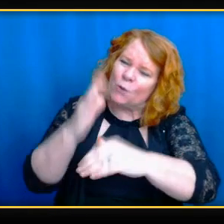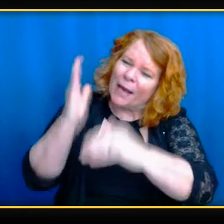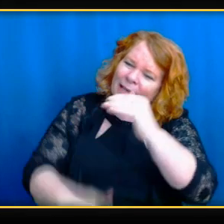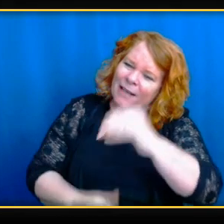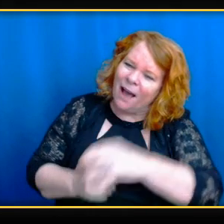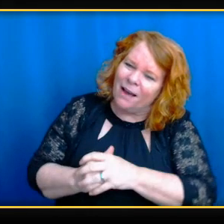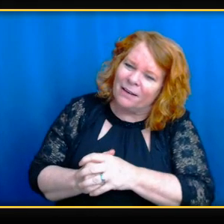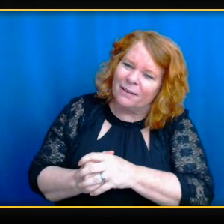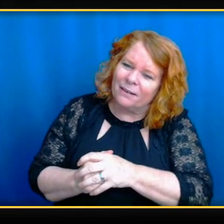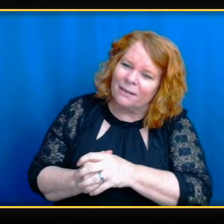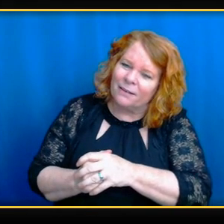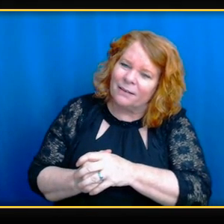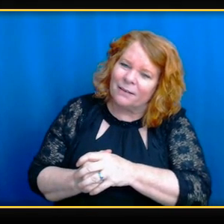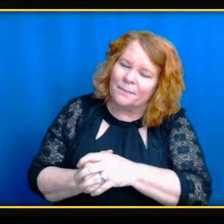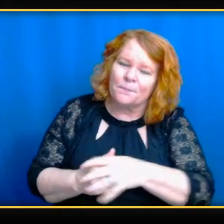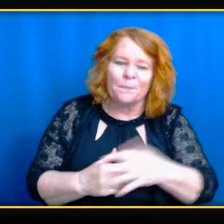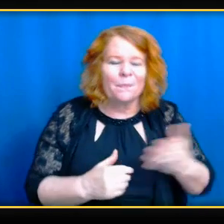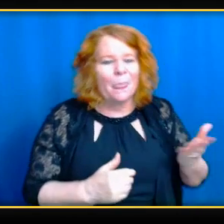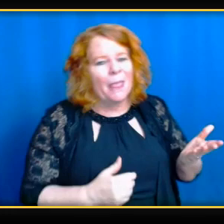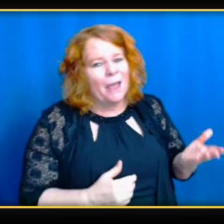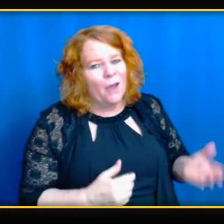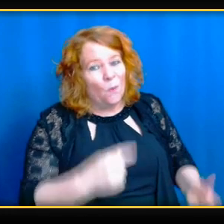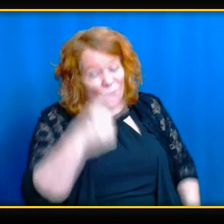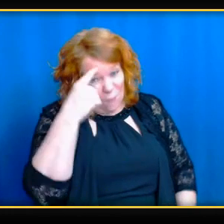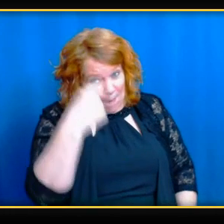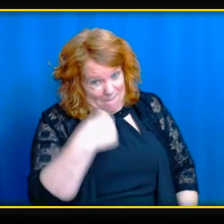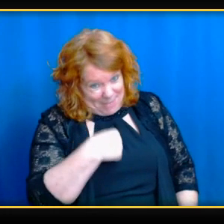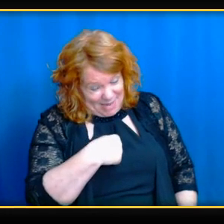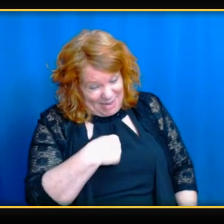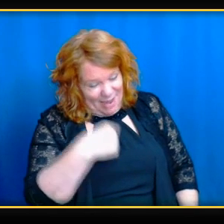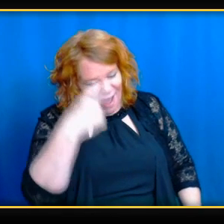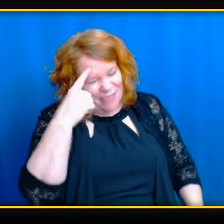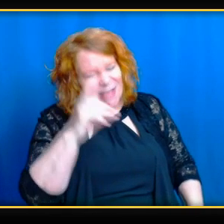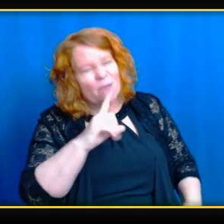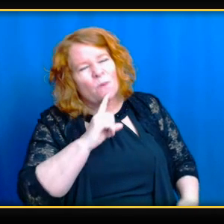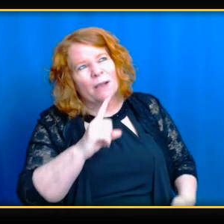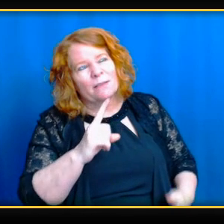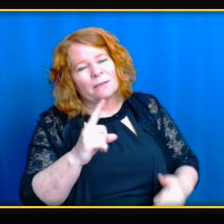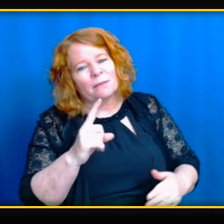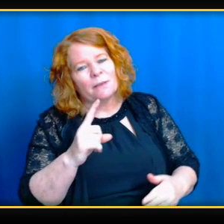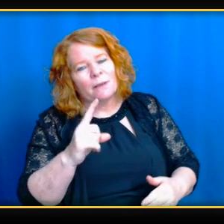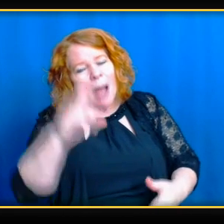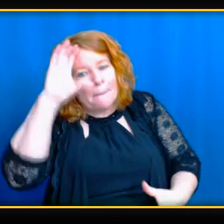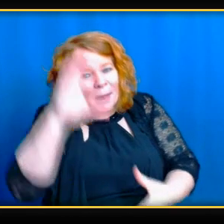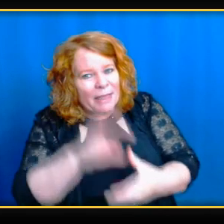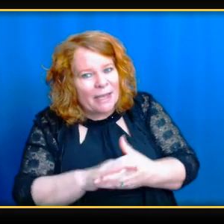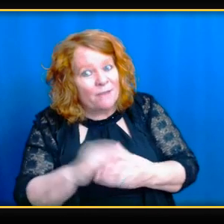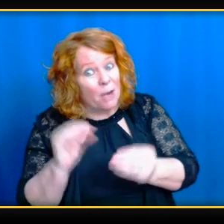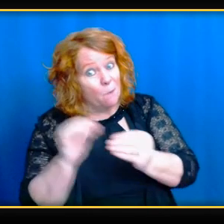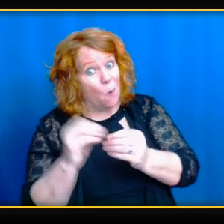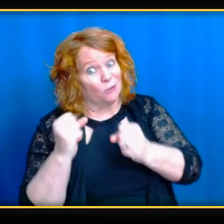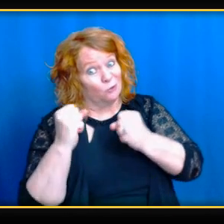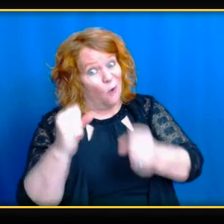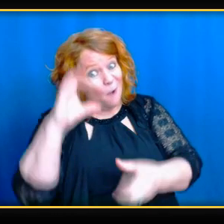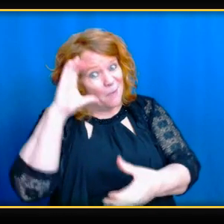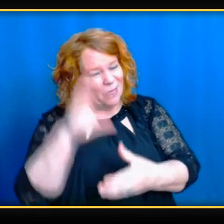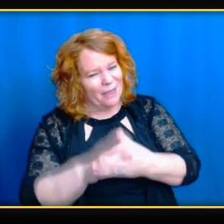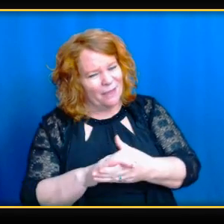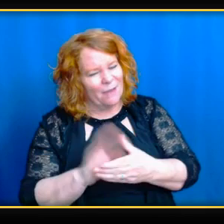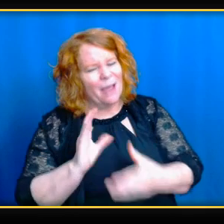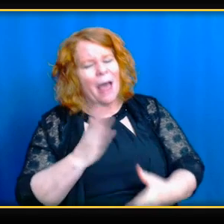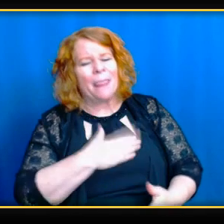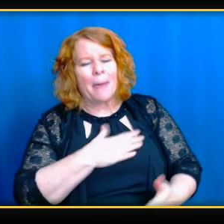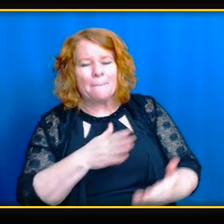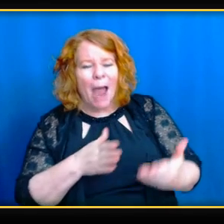it was a belief and a growing belief that my rights were being